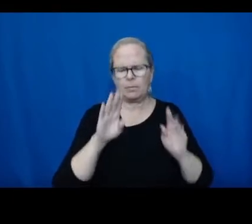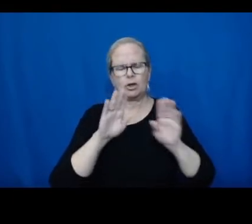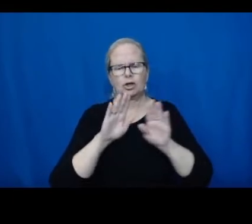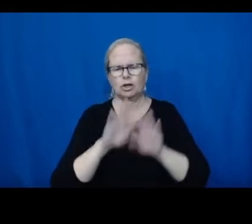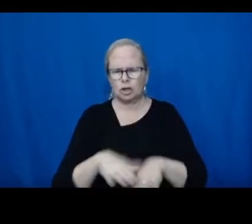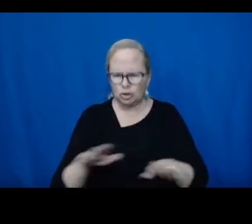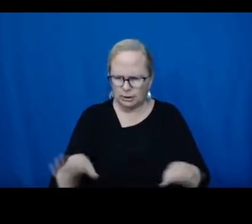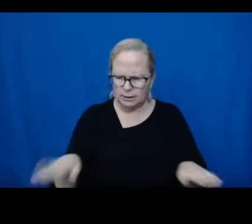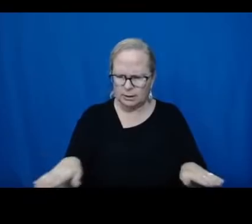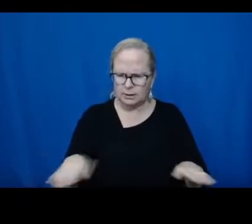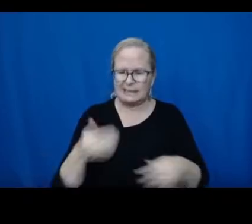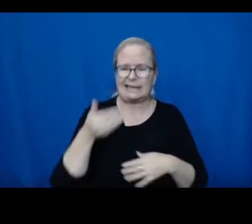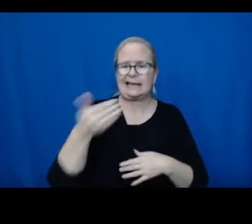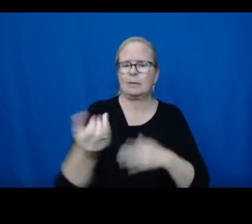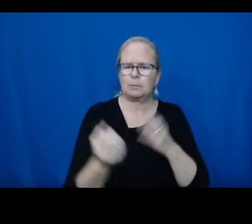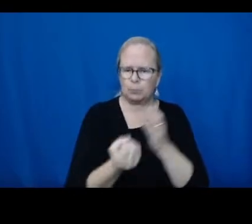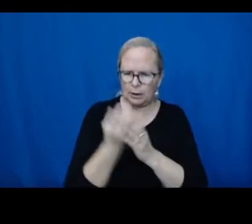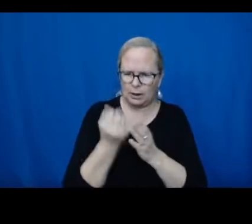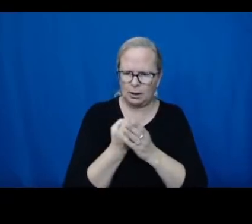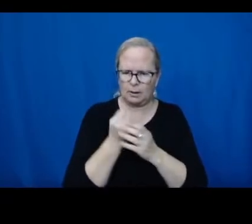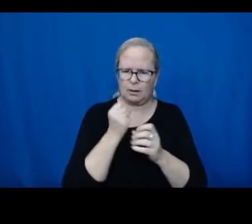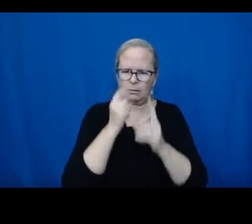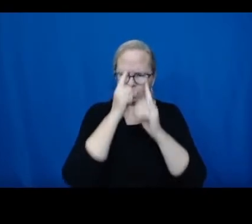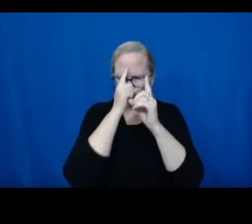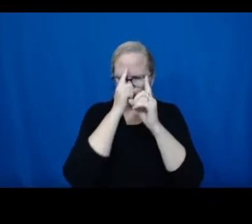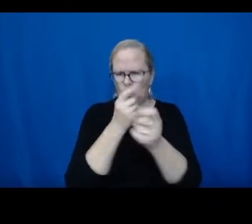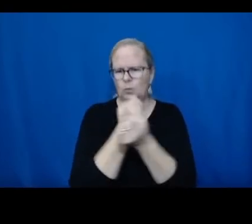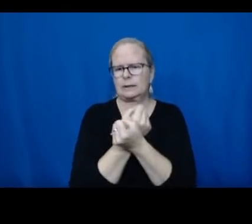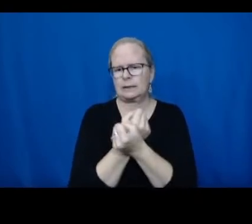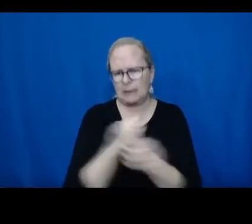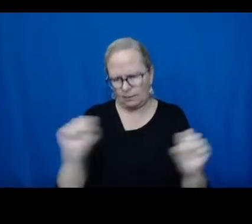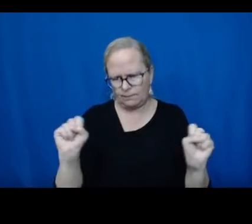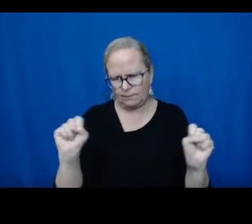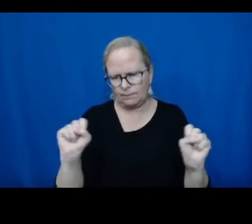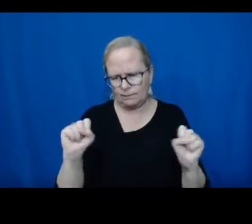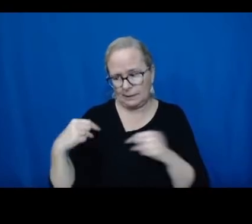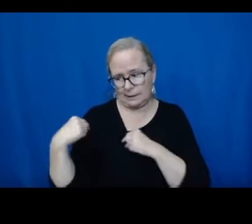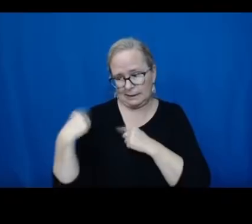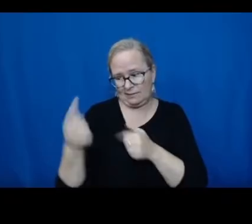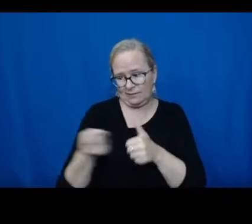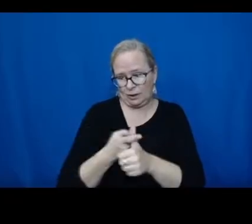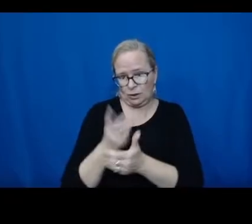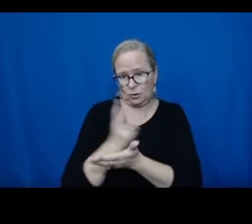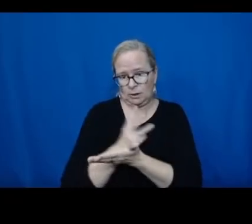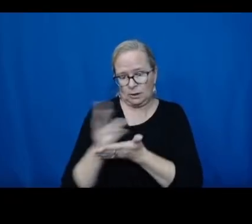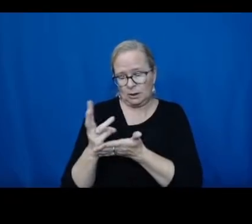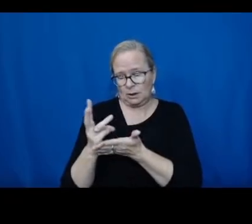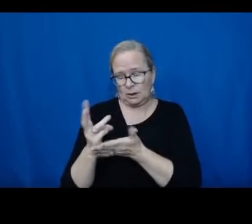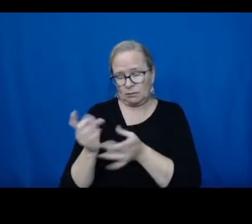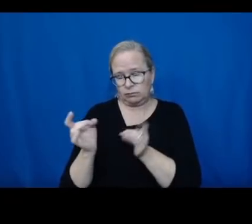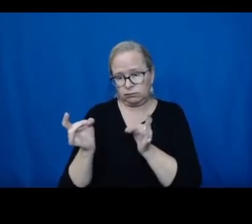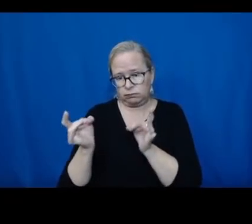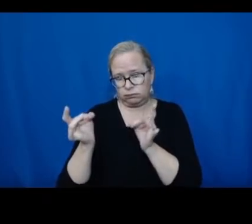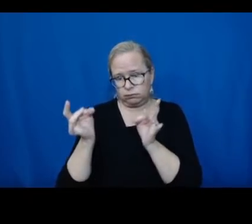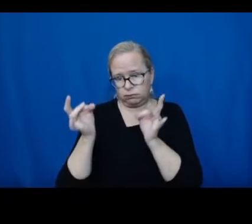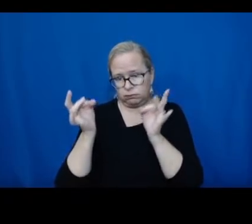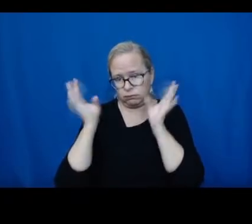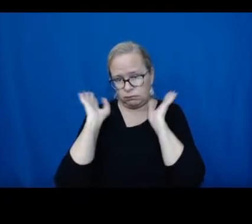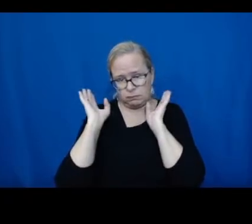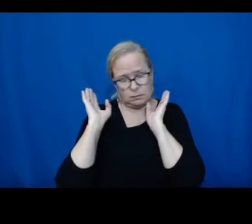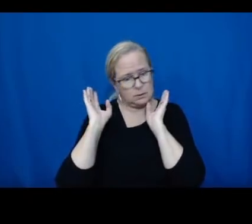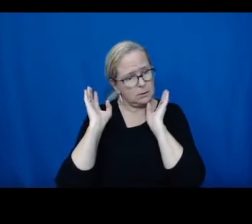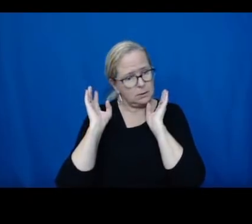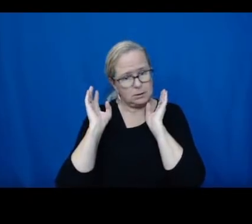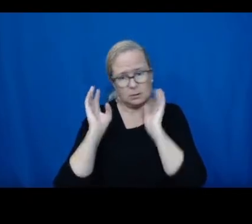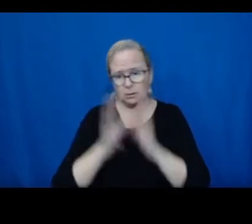weeks of fall. And also on the popab.ca website, you will find information about the Firebreak AB petition,